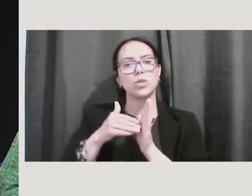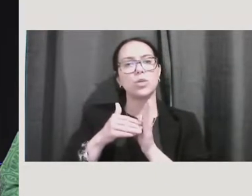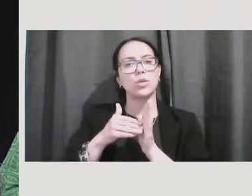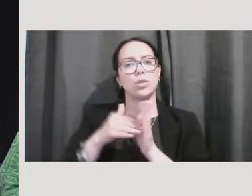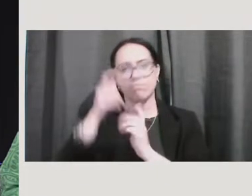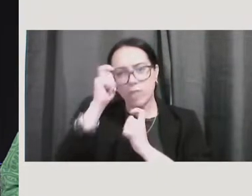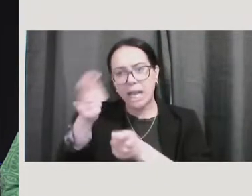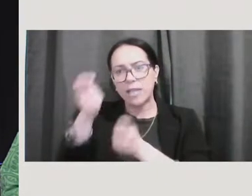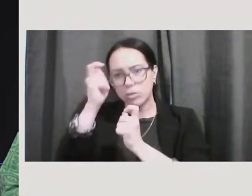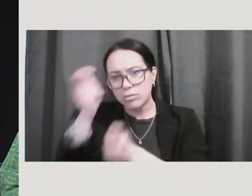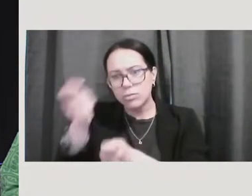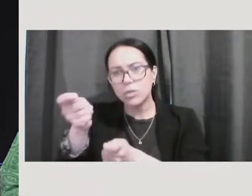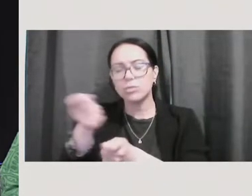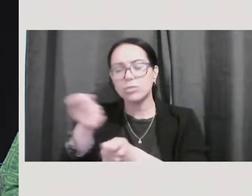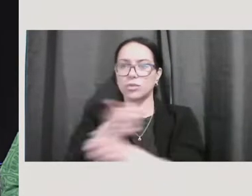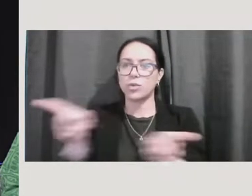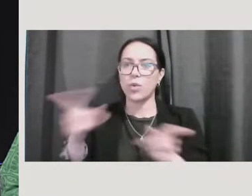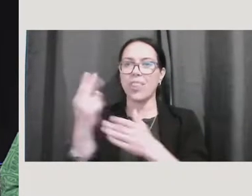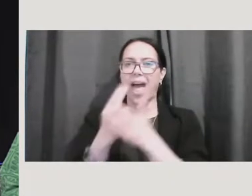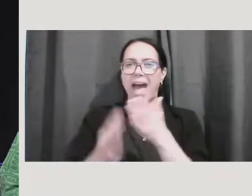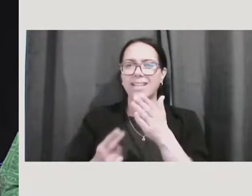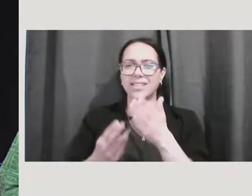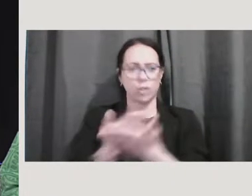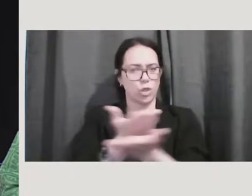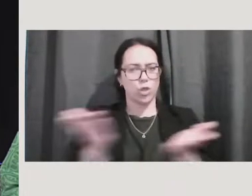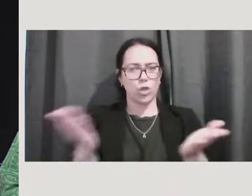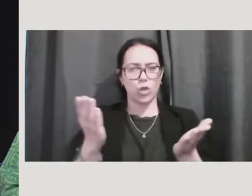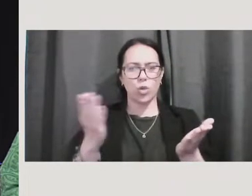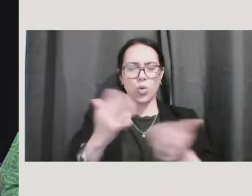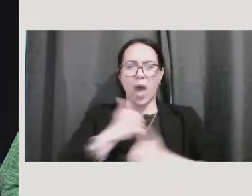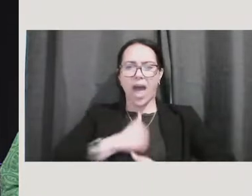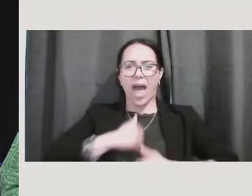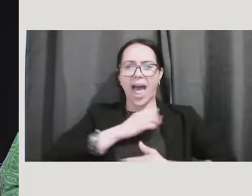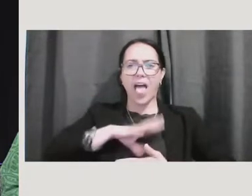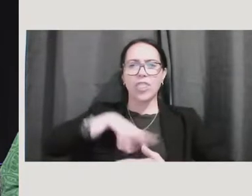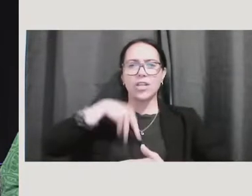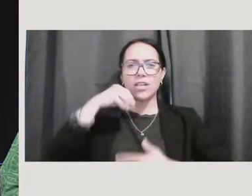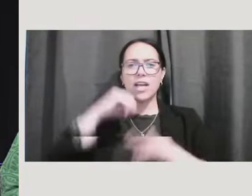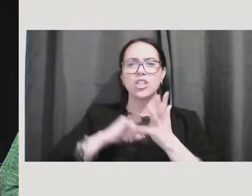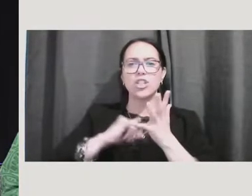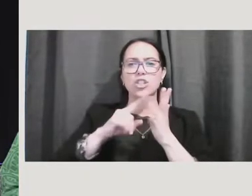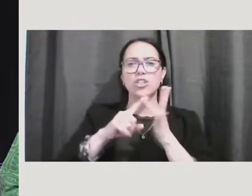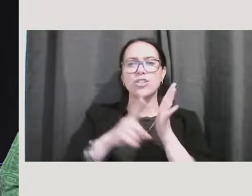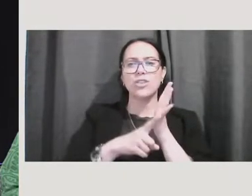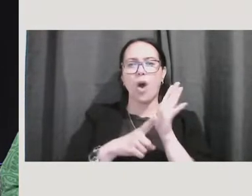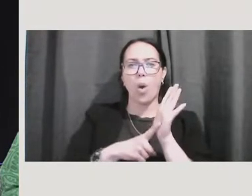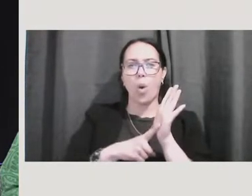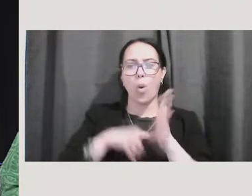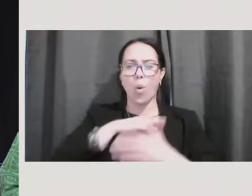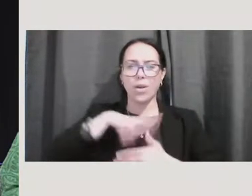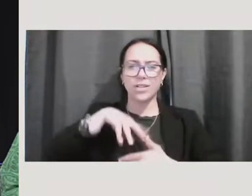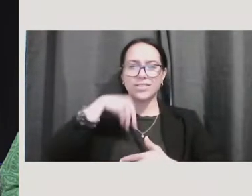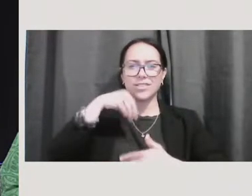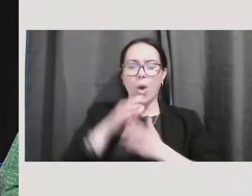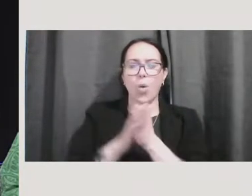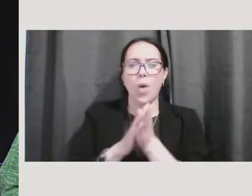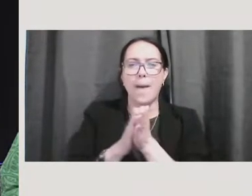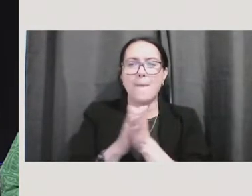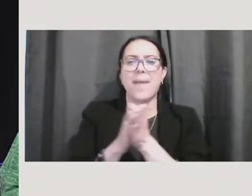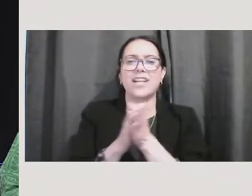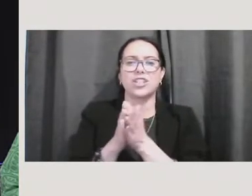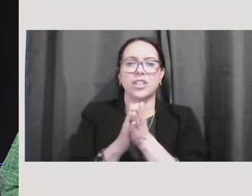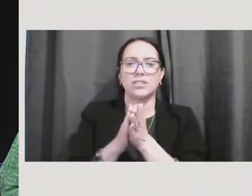because you are the soul you are the spirit you're the passion as to why we get these roles to ensure the funders